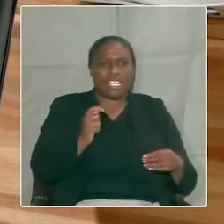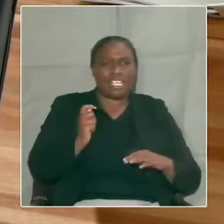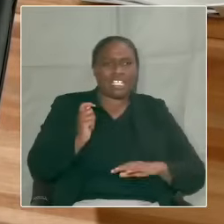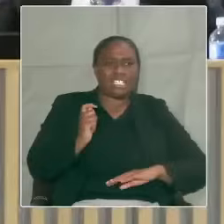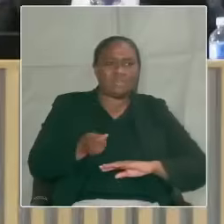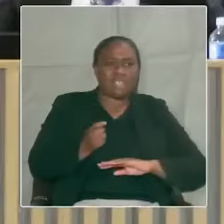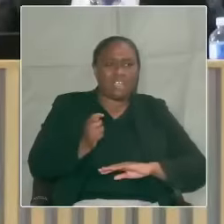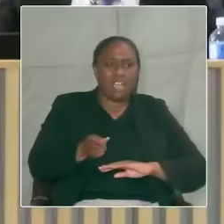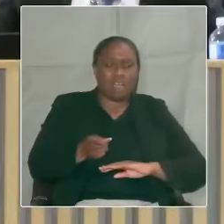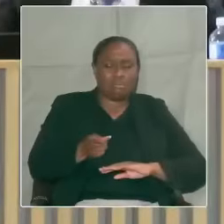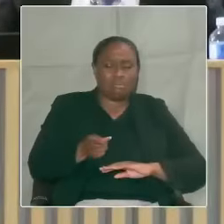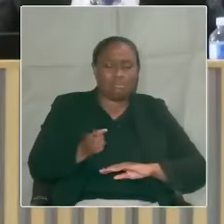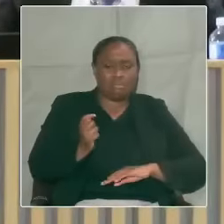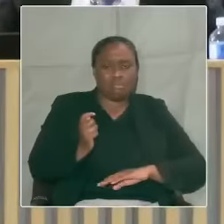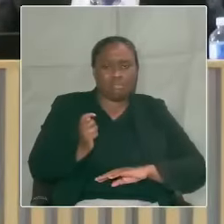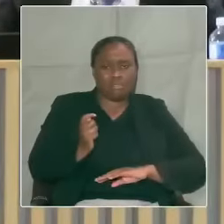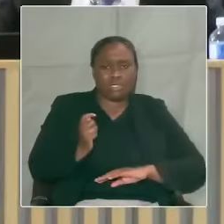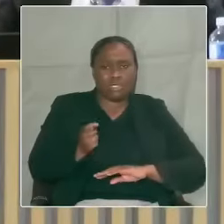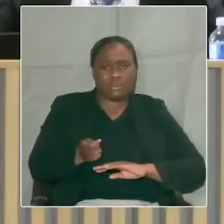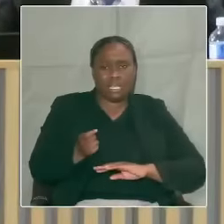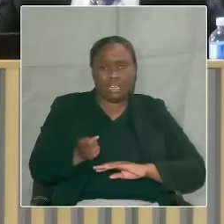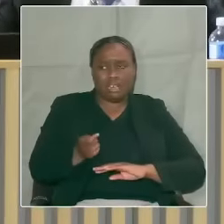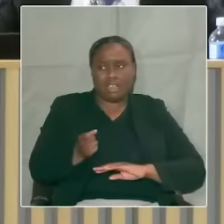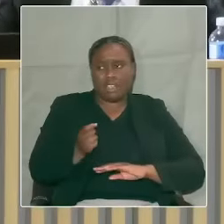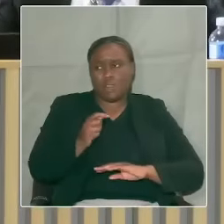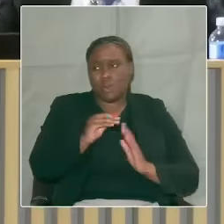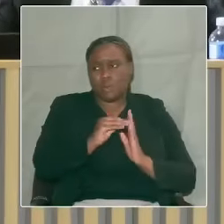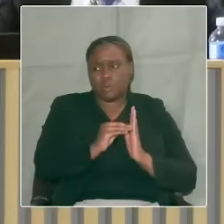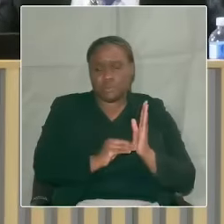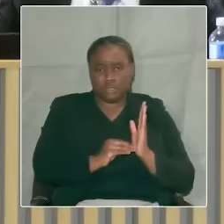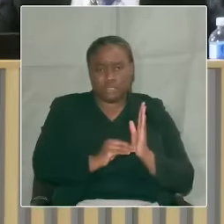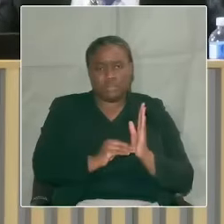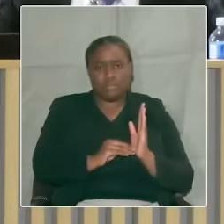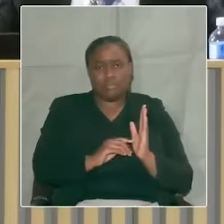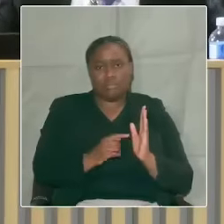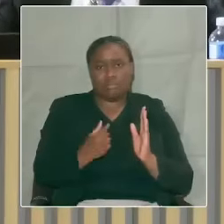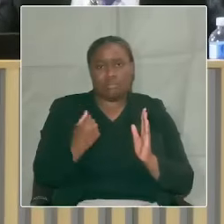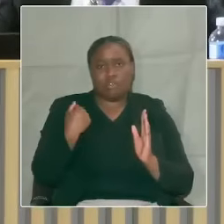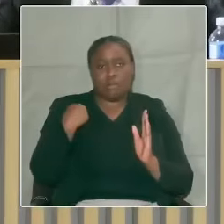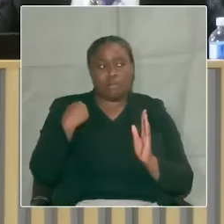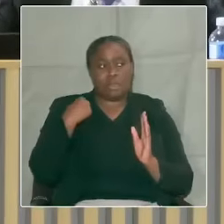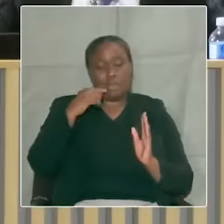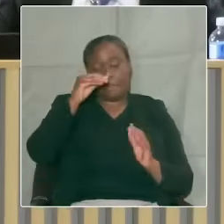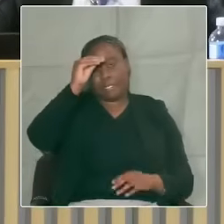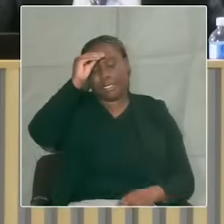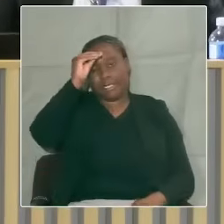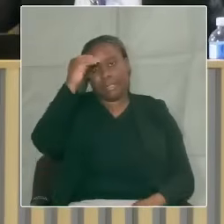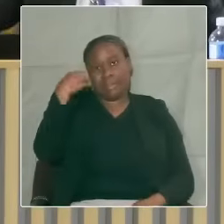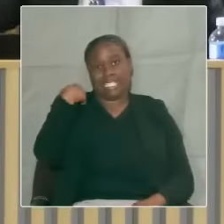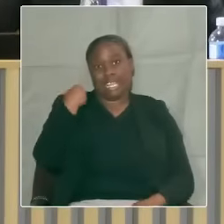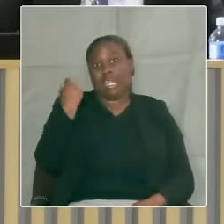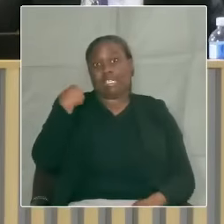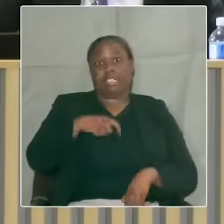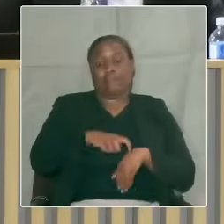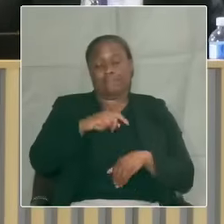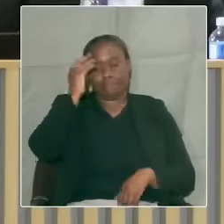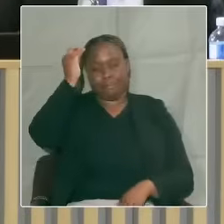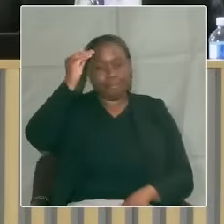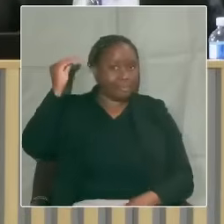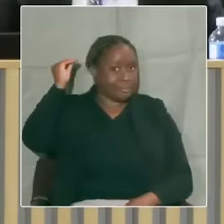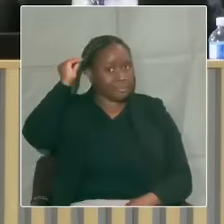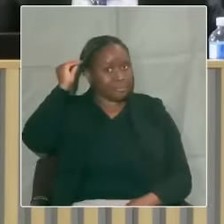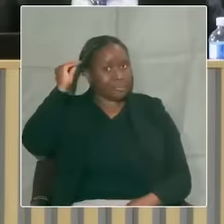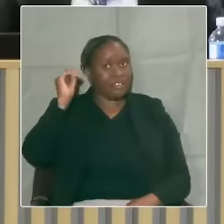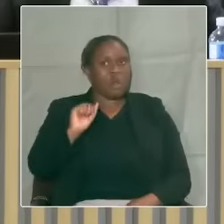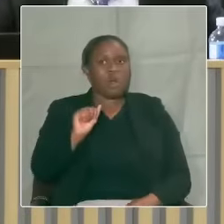the Police Minister at the time, Minister General Begicele on behalf of the IMC